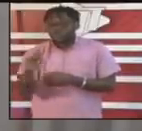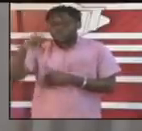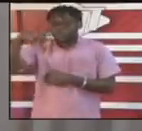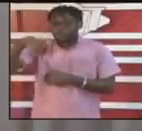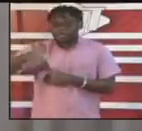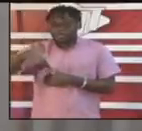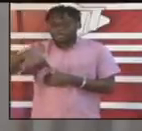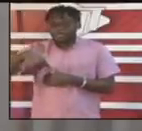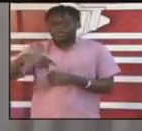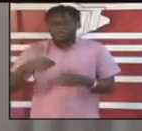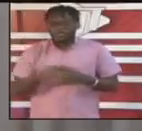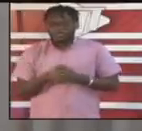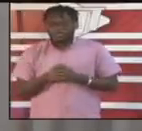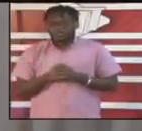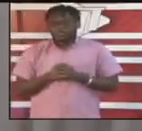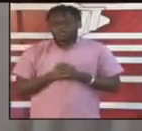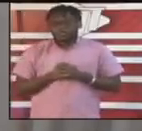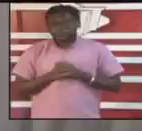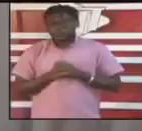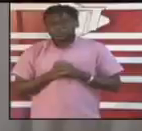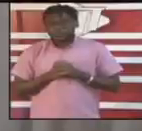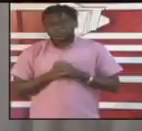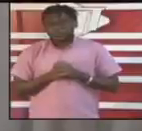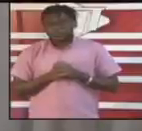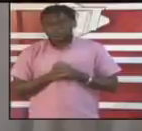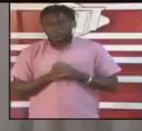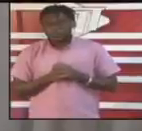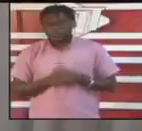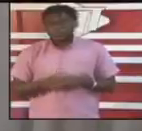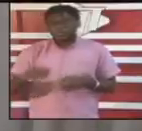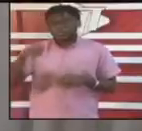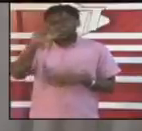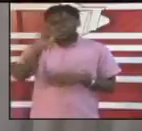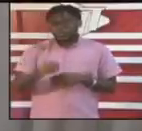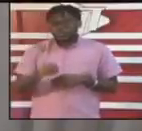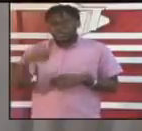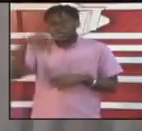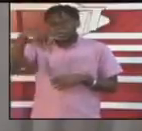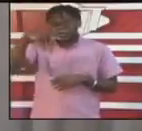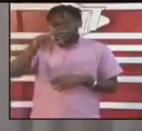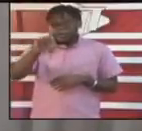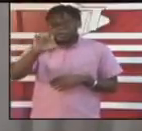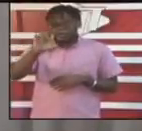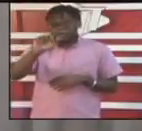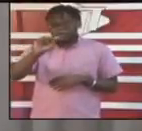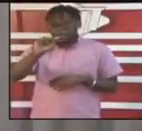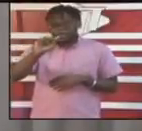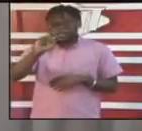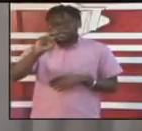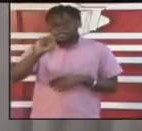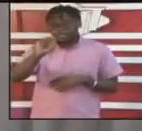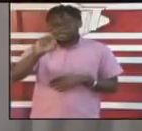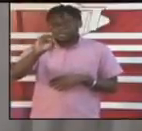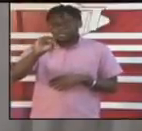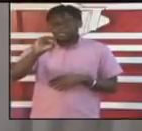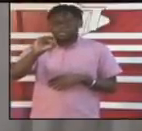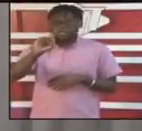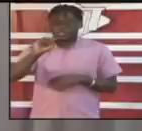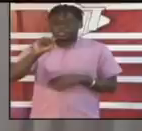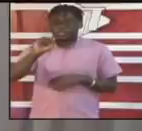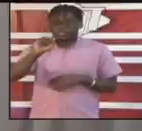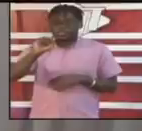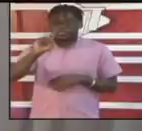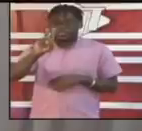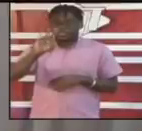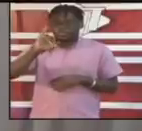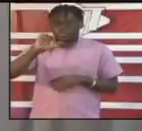utilized. Basically, persons presenting to those facilities anytime between 8 and 4 p.m. with any